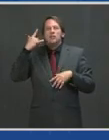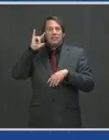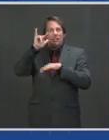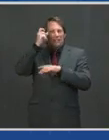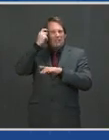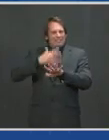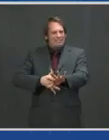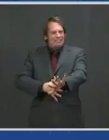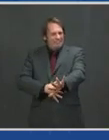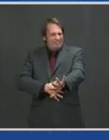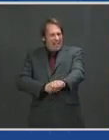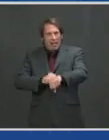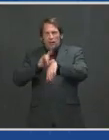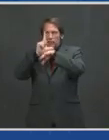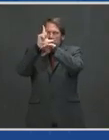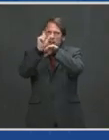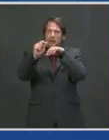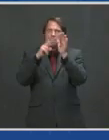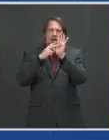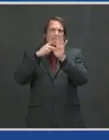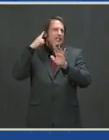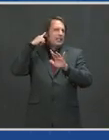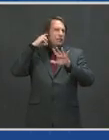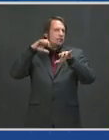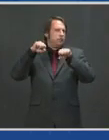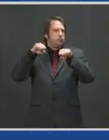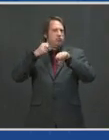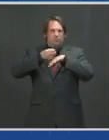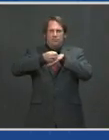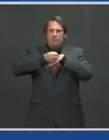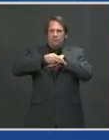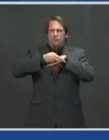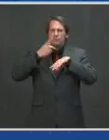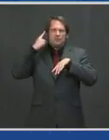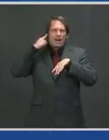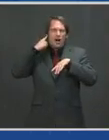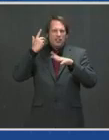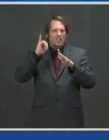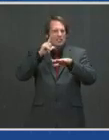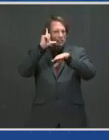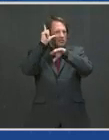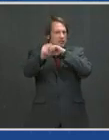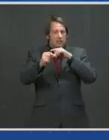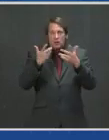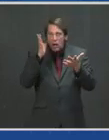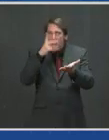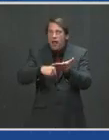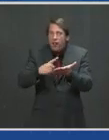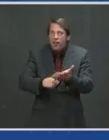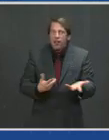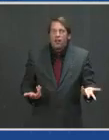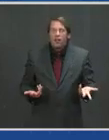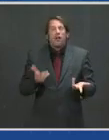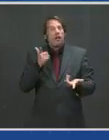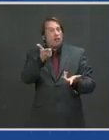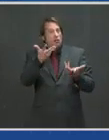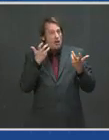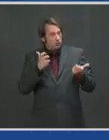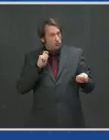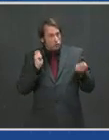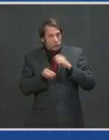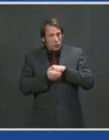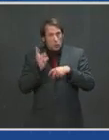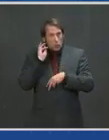Be able to figuratively, if we decided to do it, traverse the world in about an hour,